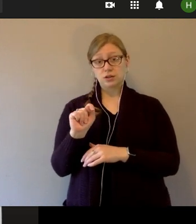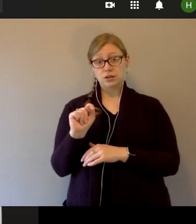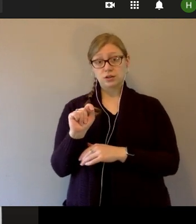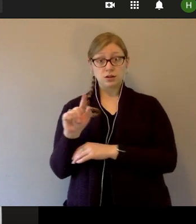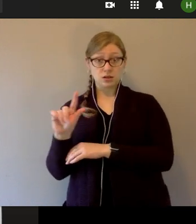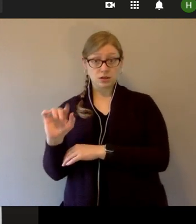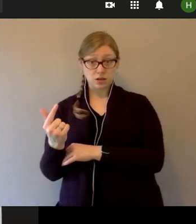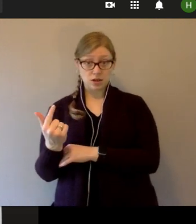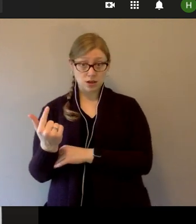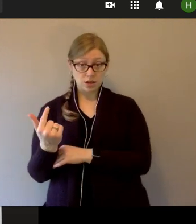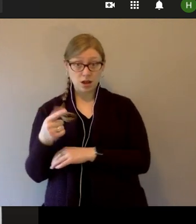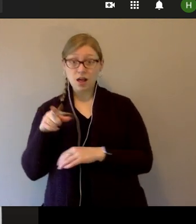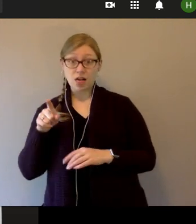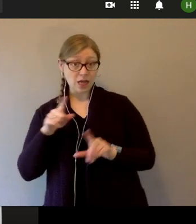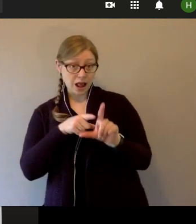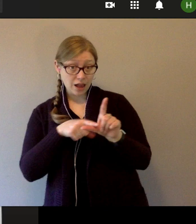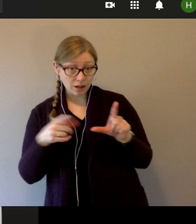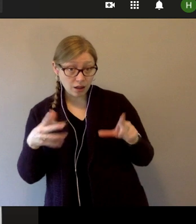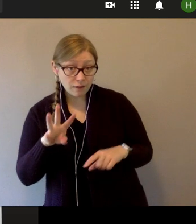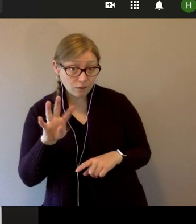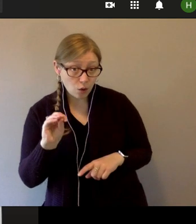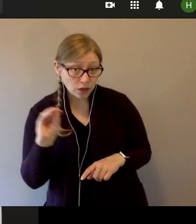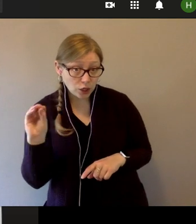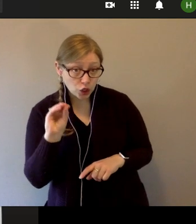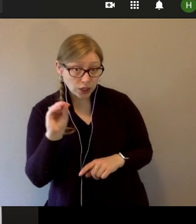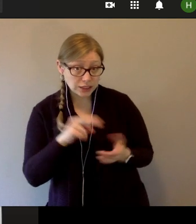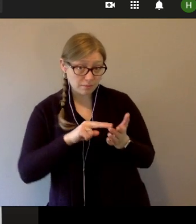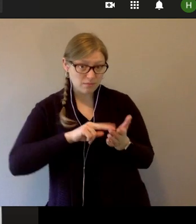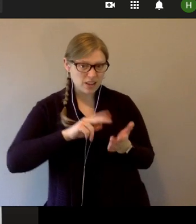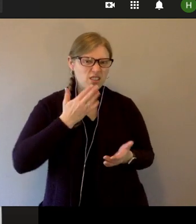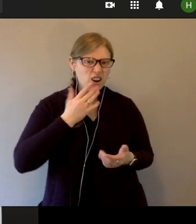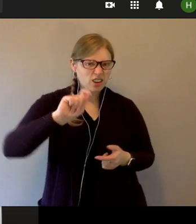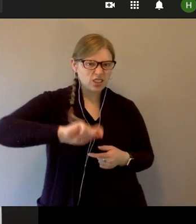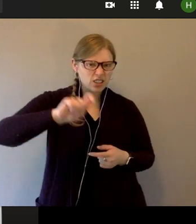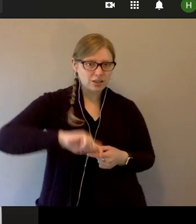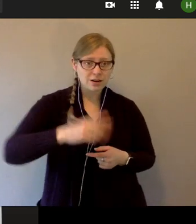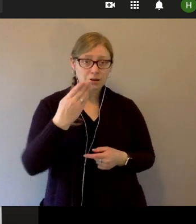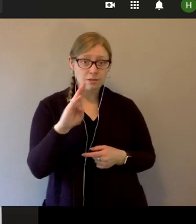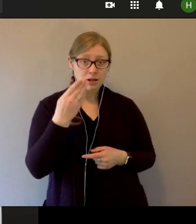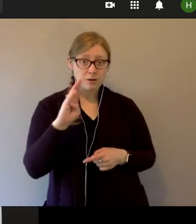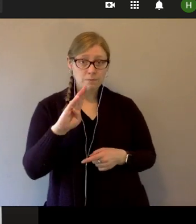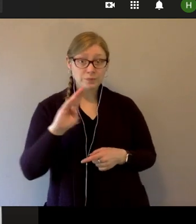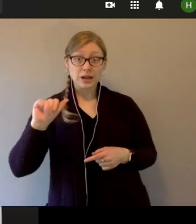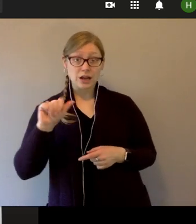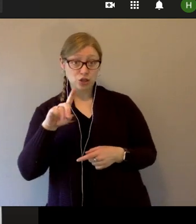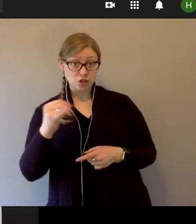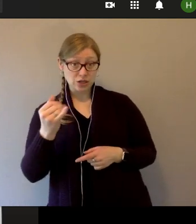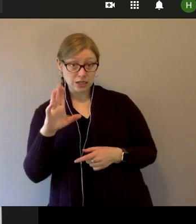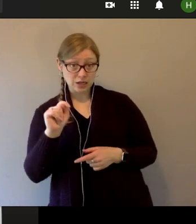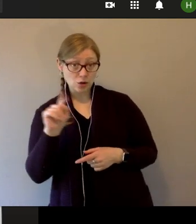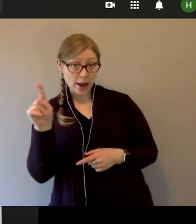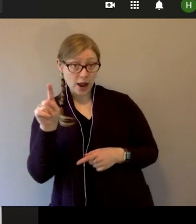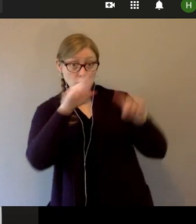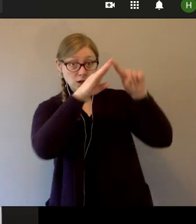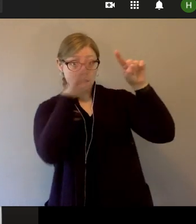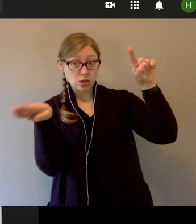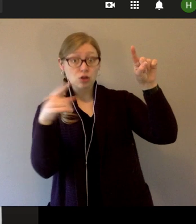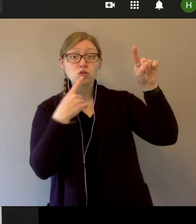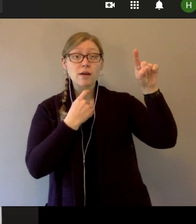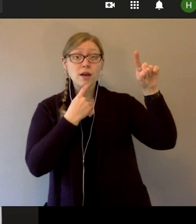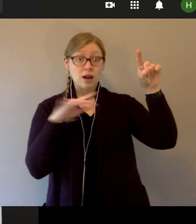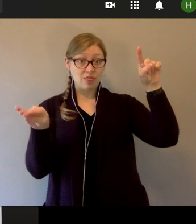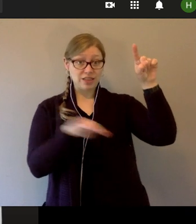angle, and the adjacent leg is this leg right here. This other side that we have